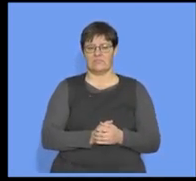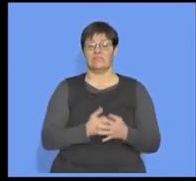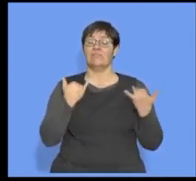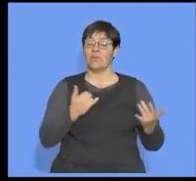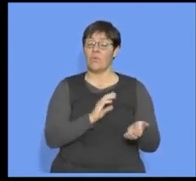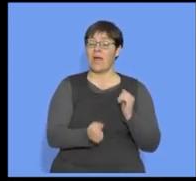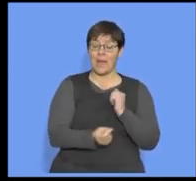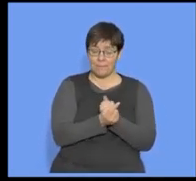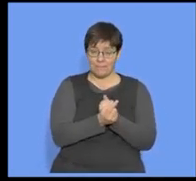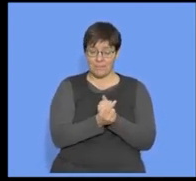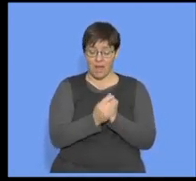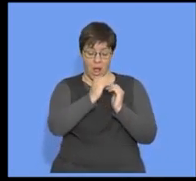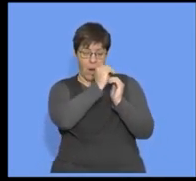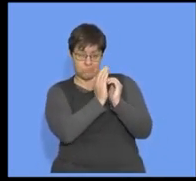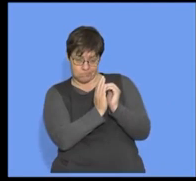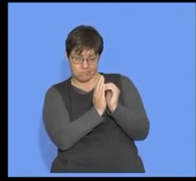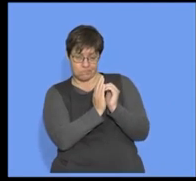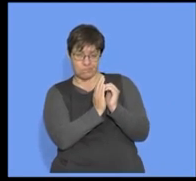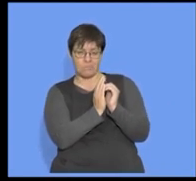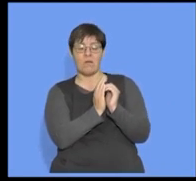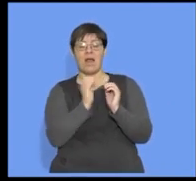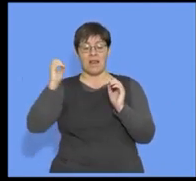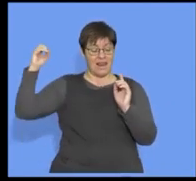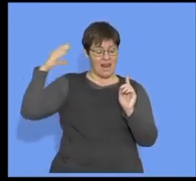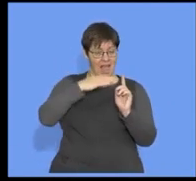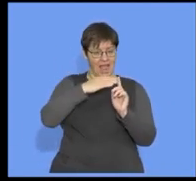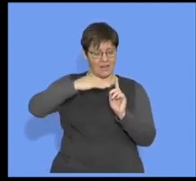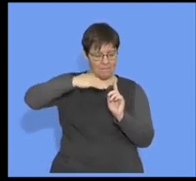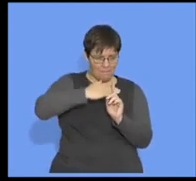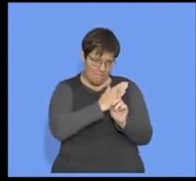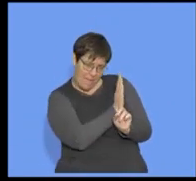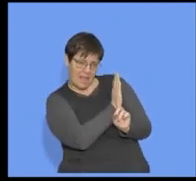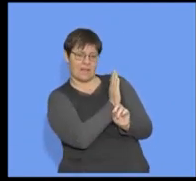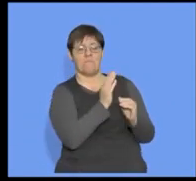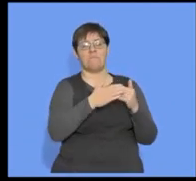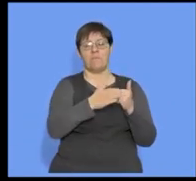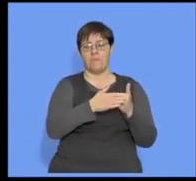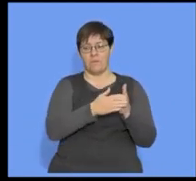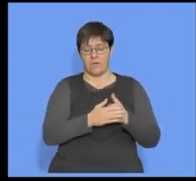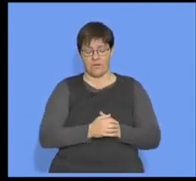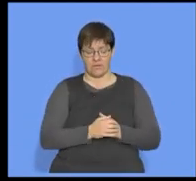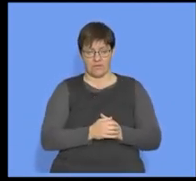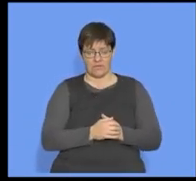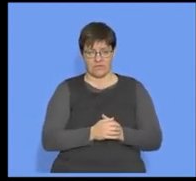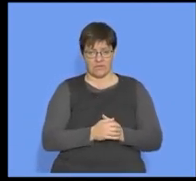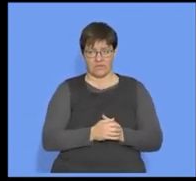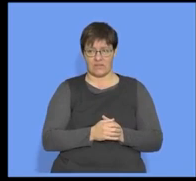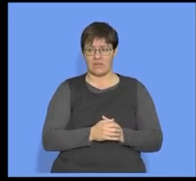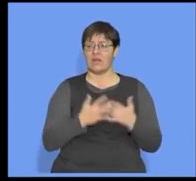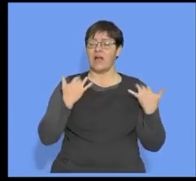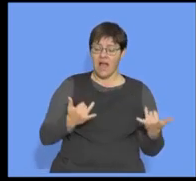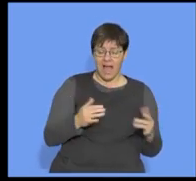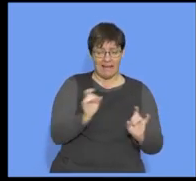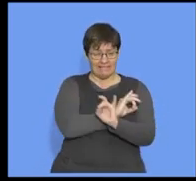This will cause the light rays to bend more. Then